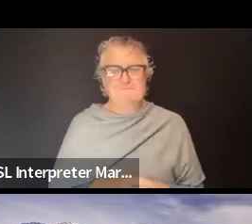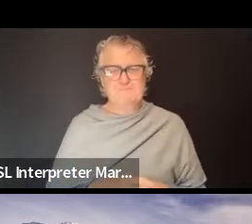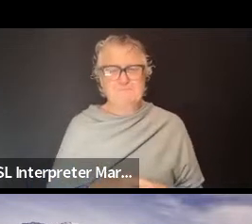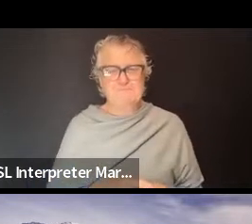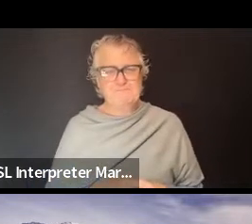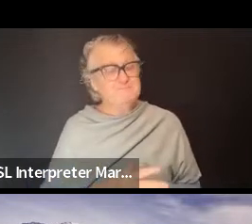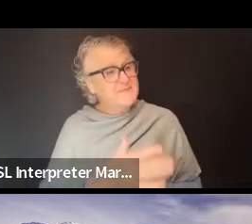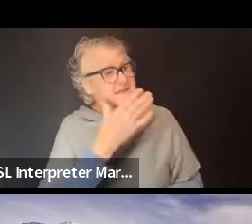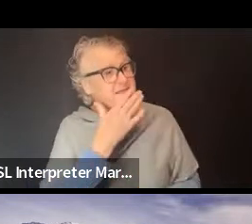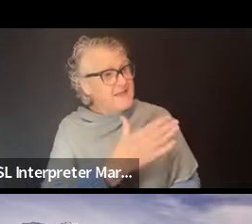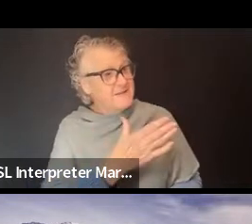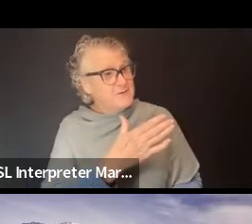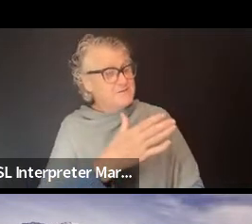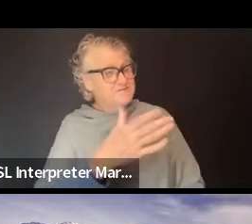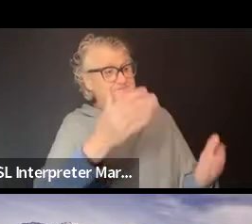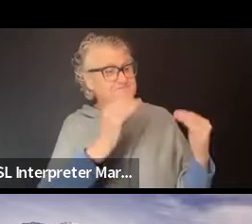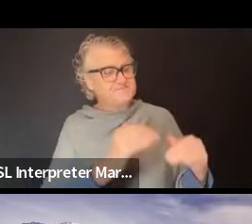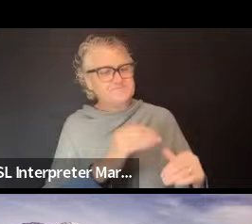Officer of CTRAN.